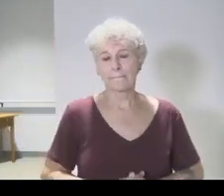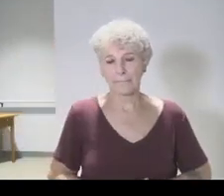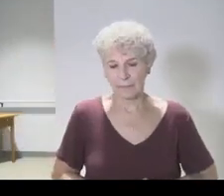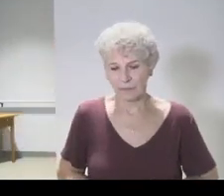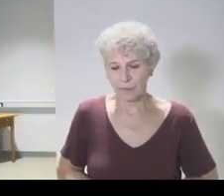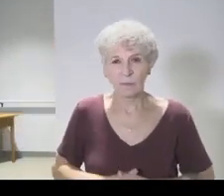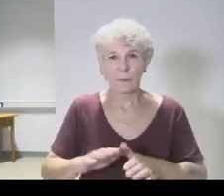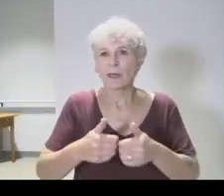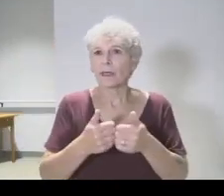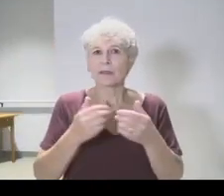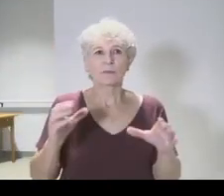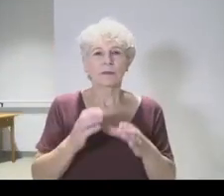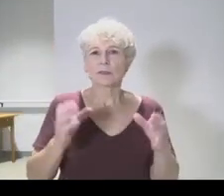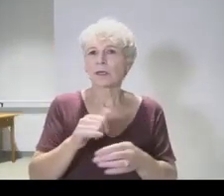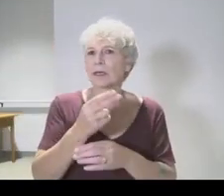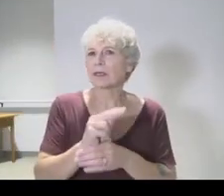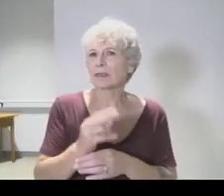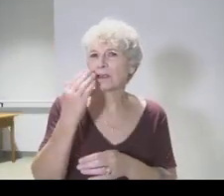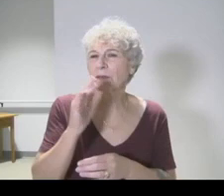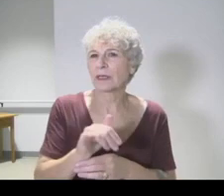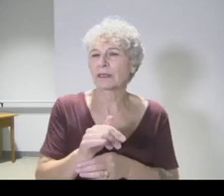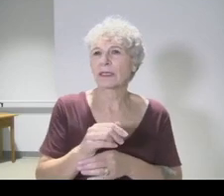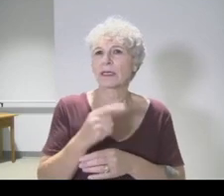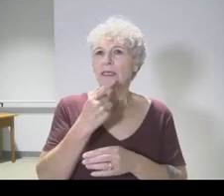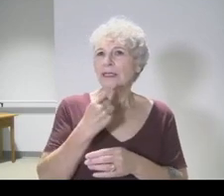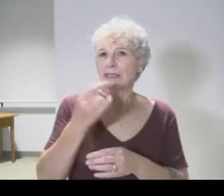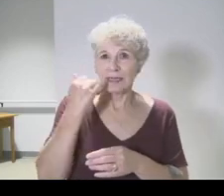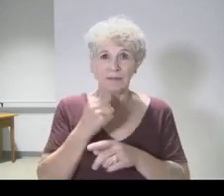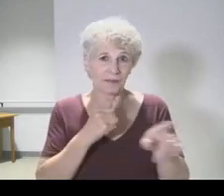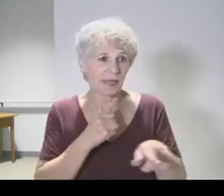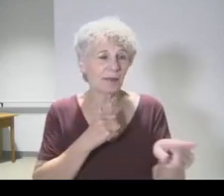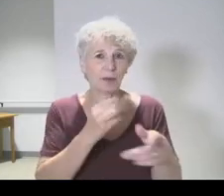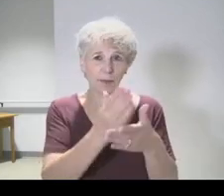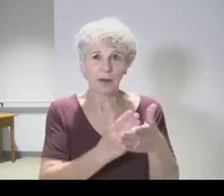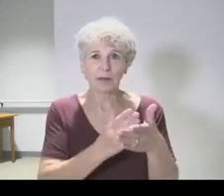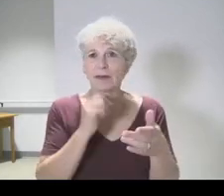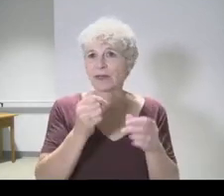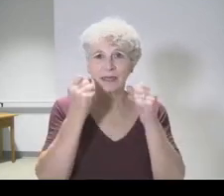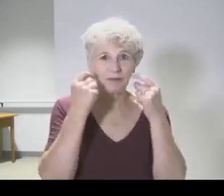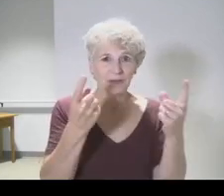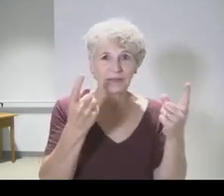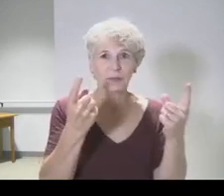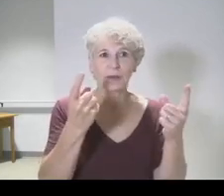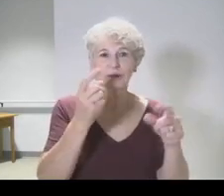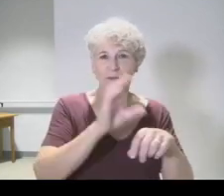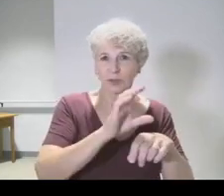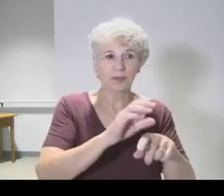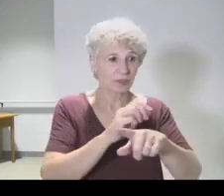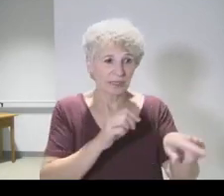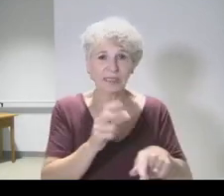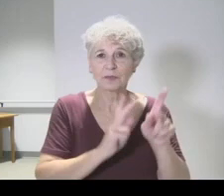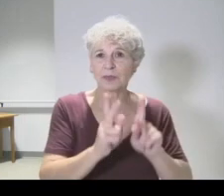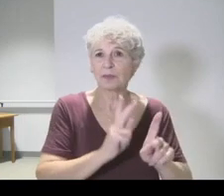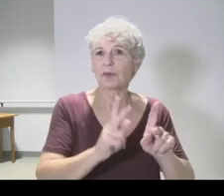Well, how does John know this? Well, he says that if they were truly part of the invisible church, then they would have stayed in